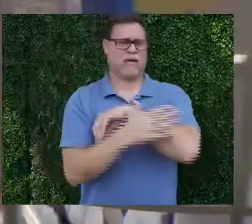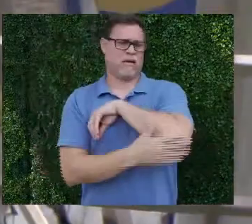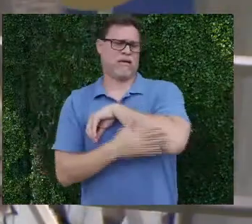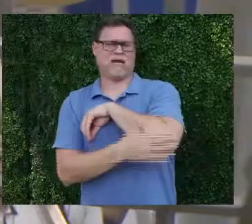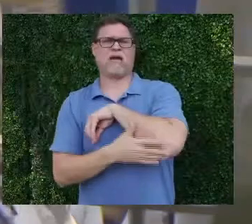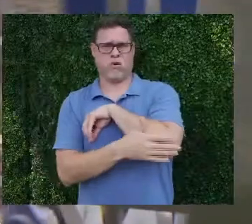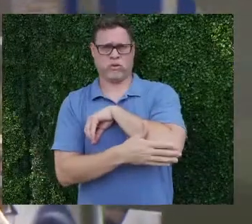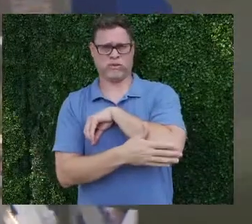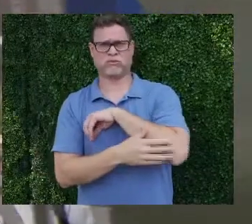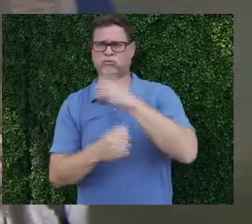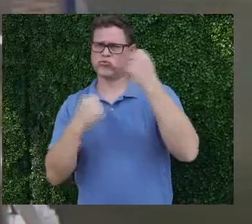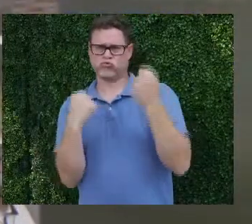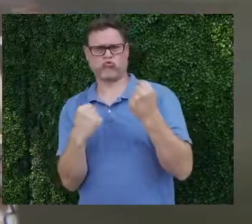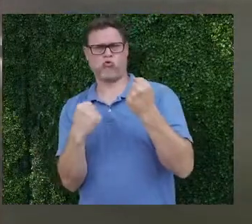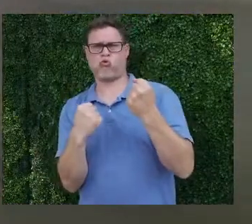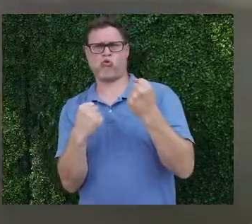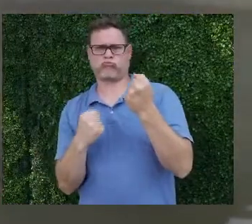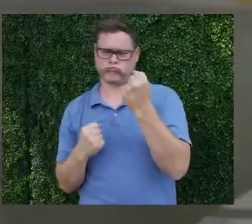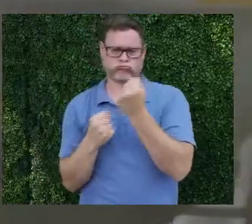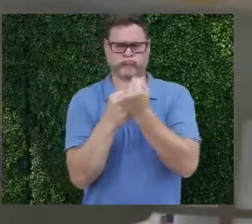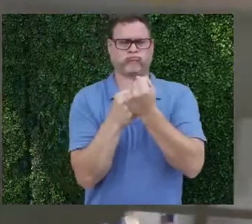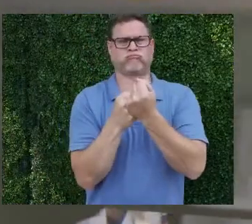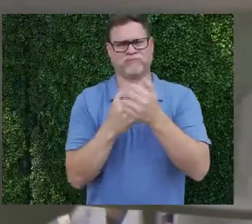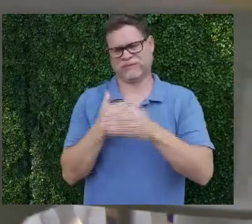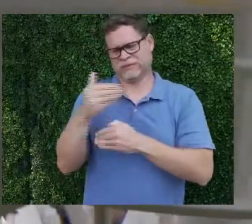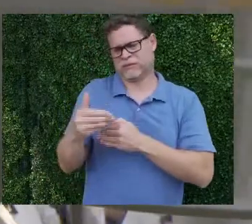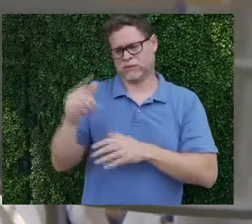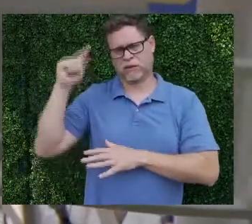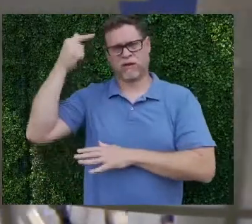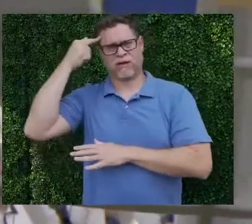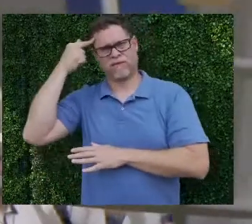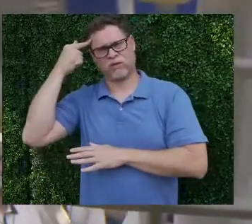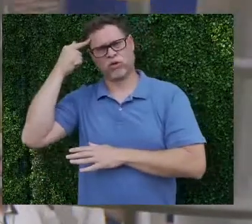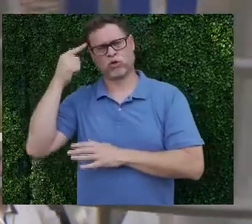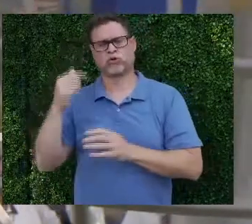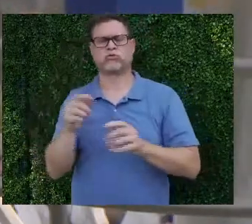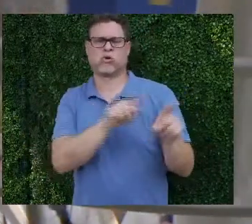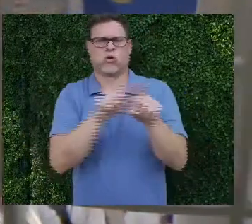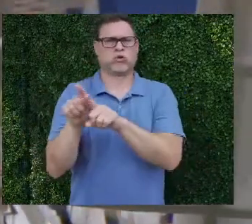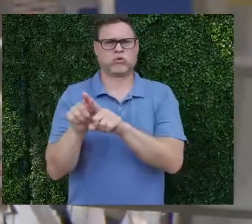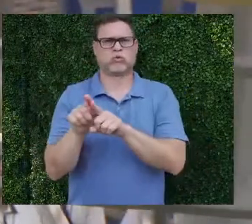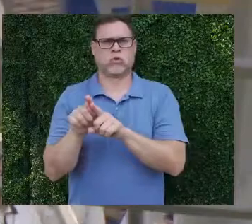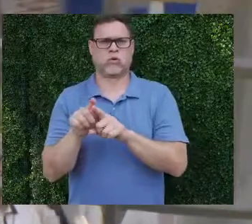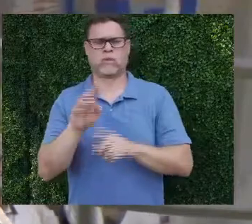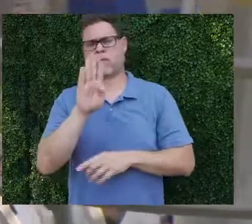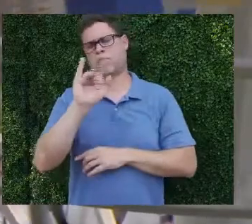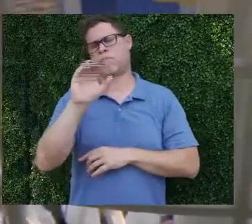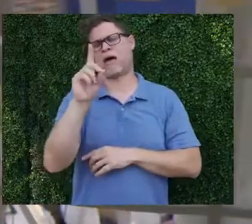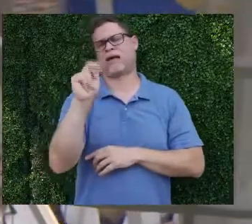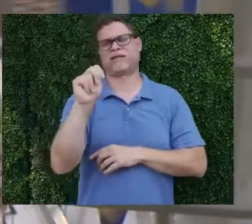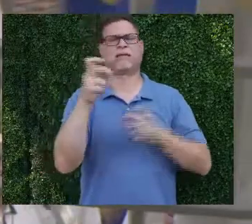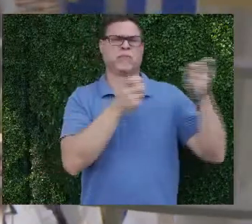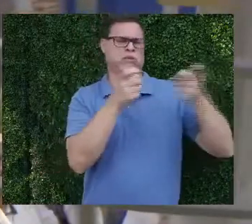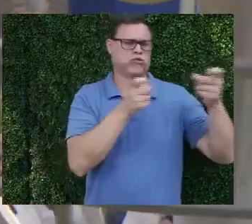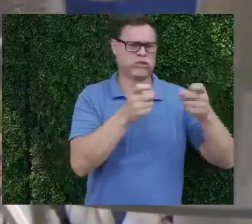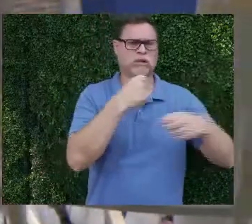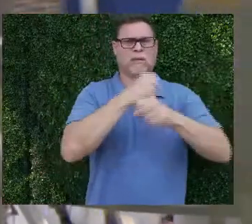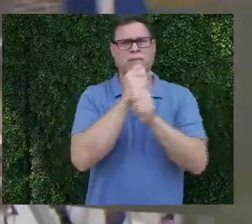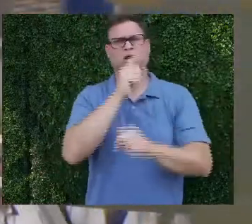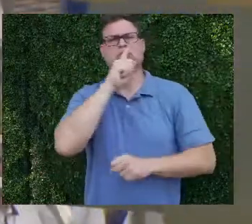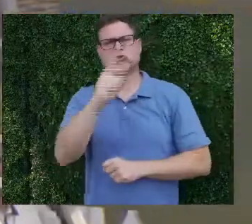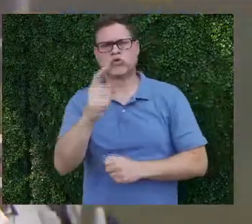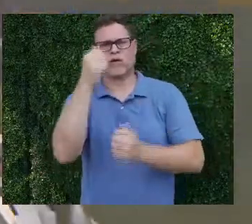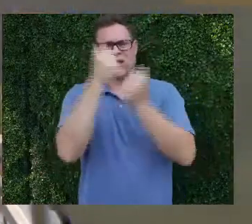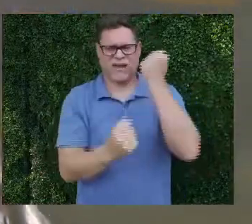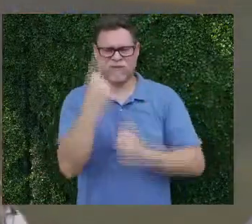stood very strong and next to the governor as well as to the Biden administration in terms of making sure that